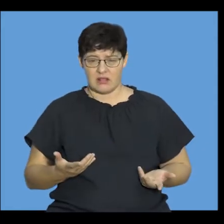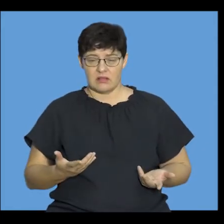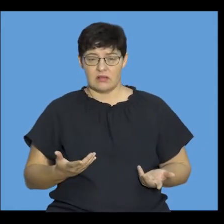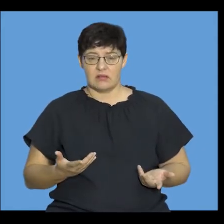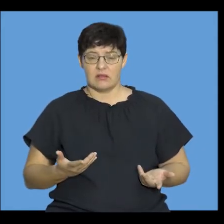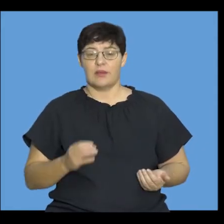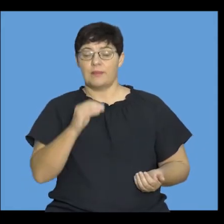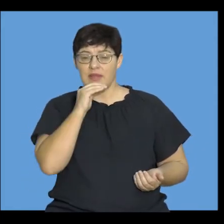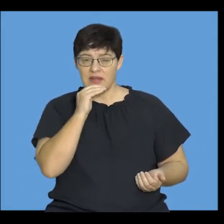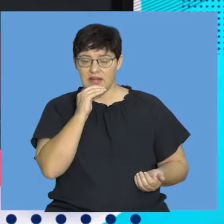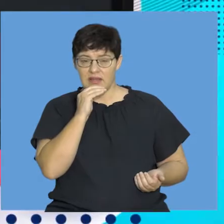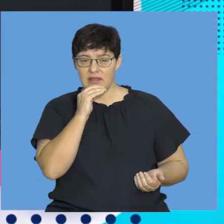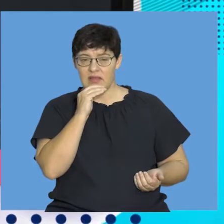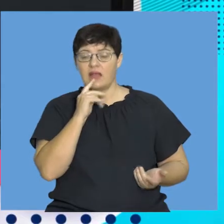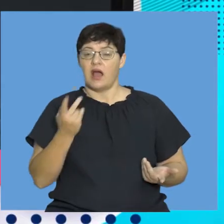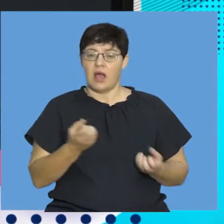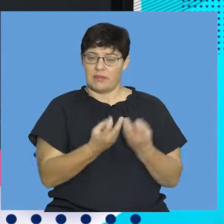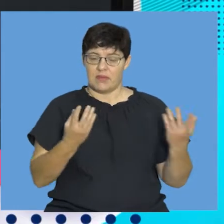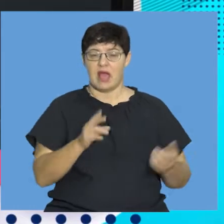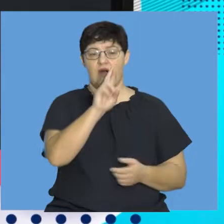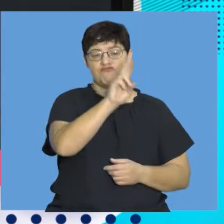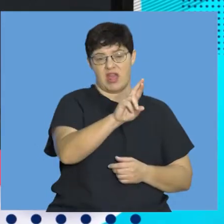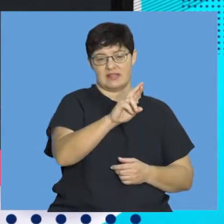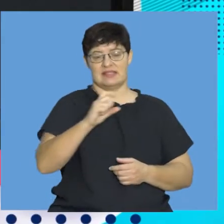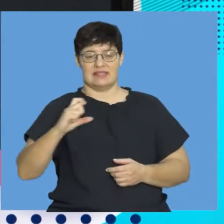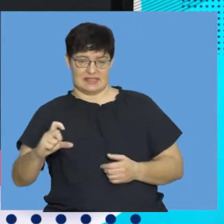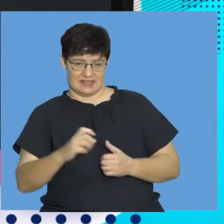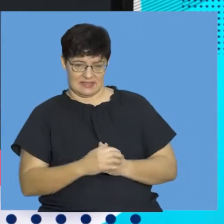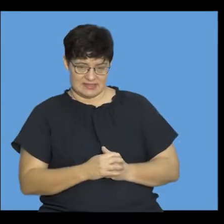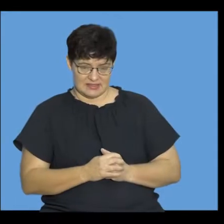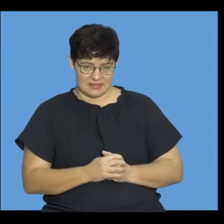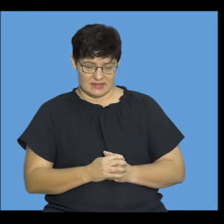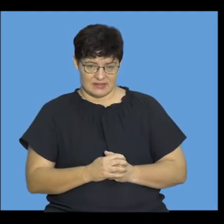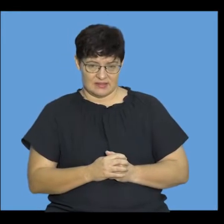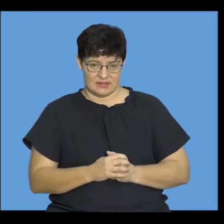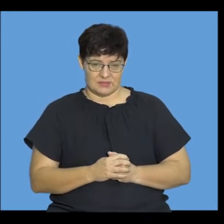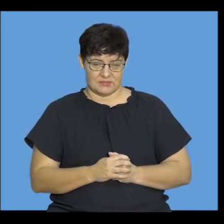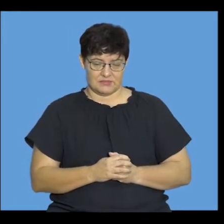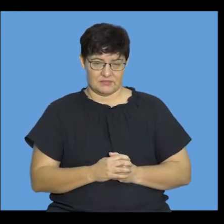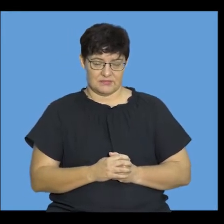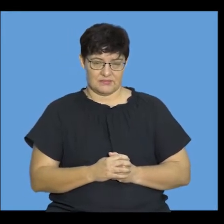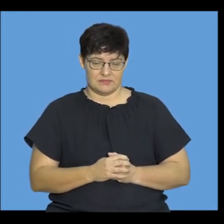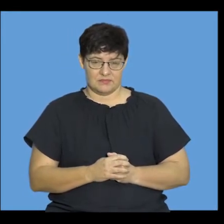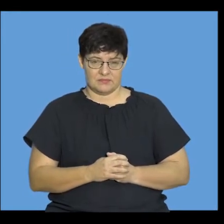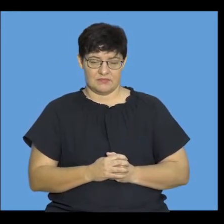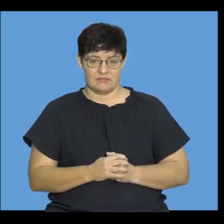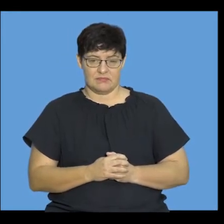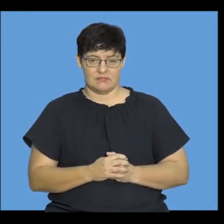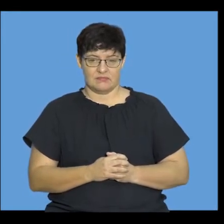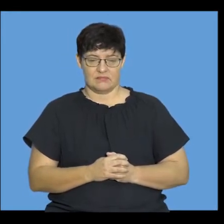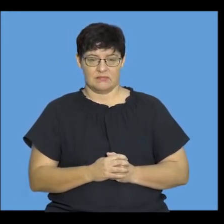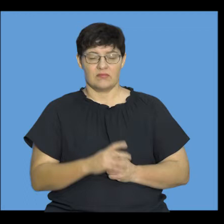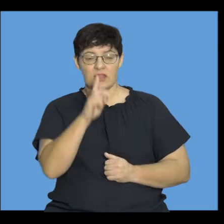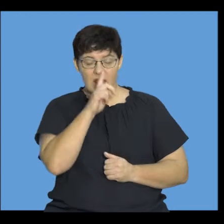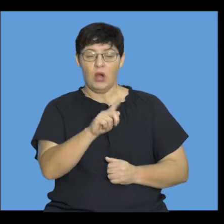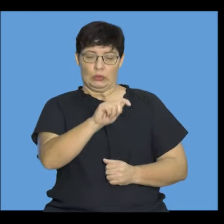you express it in terms of rands and cents. This means, therefore, that you are looking at the actual